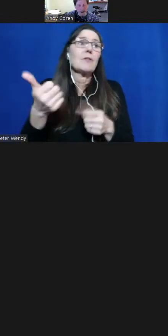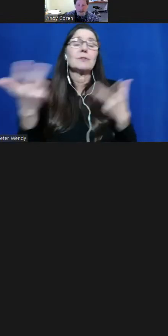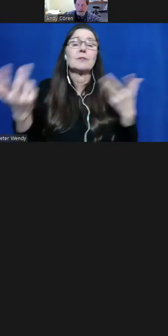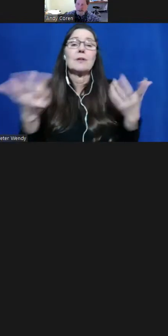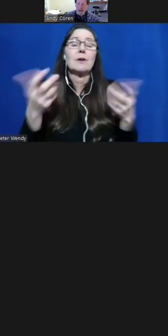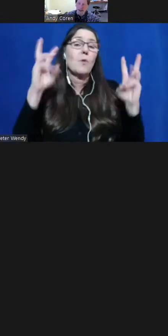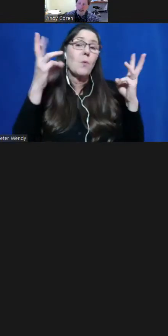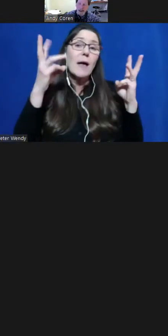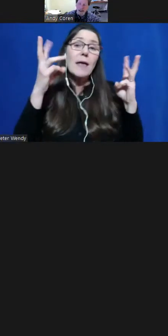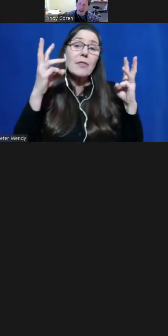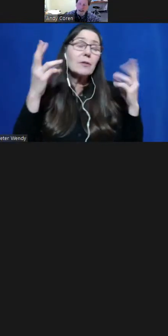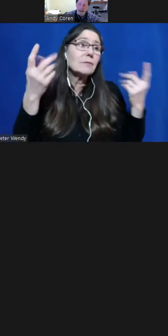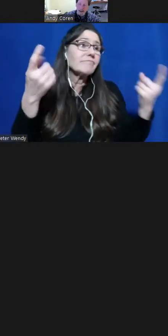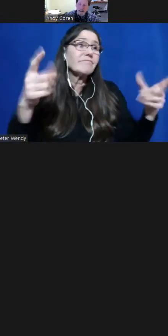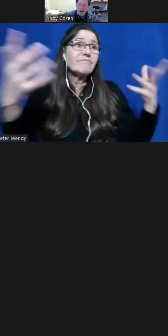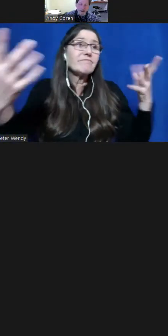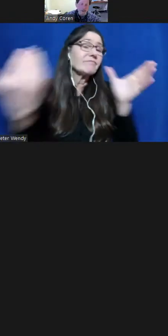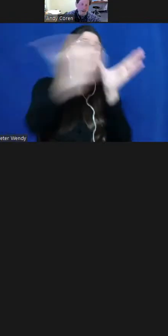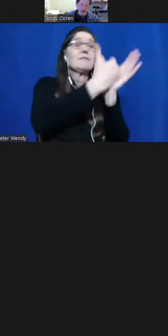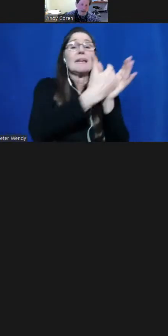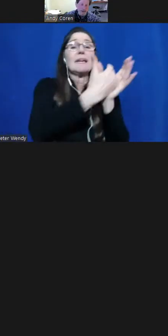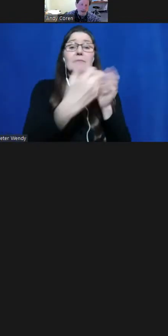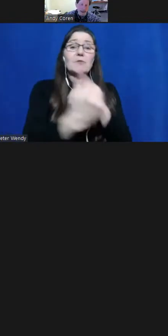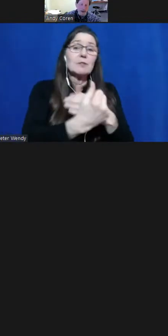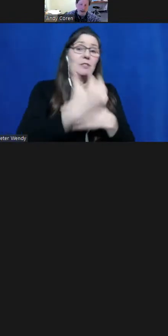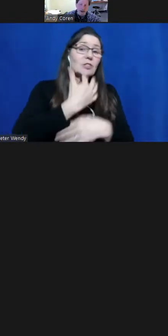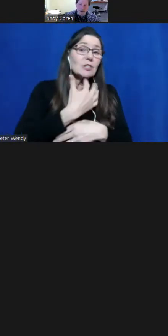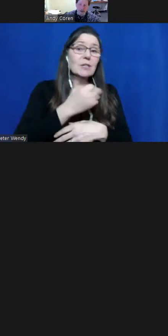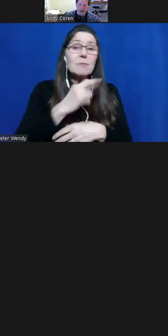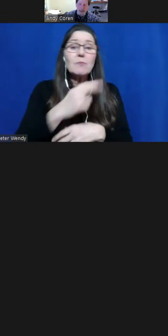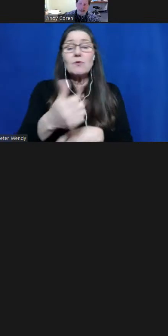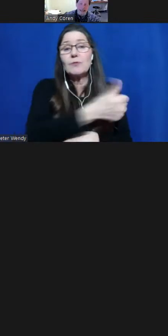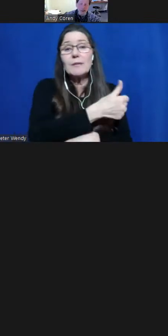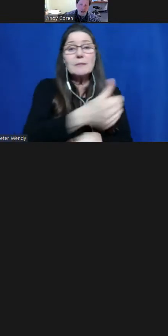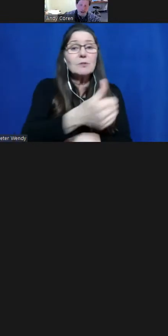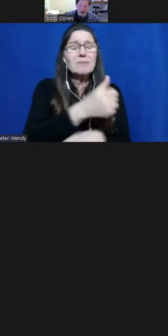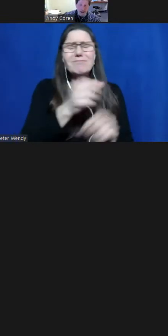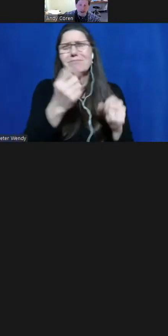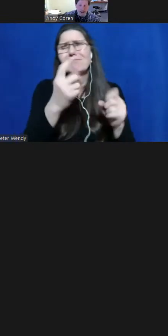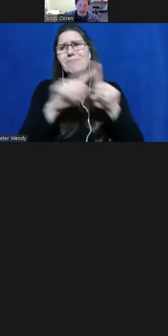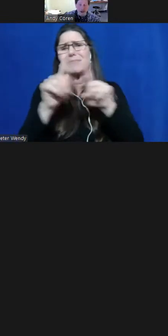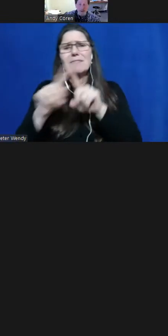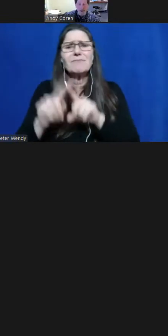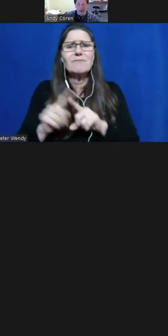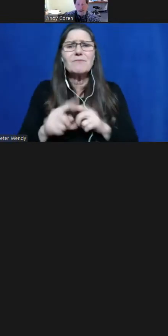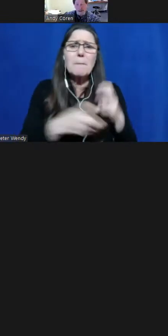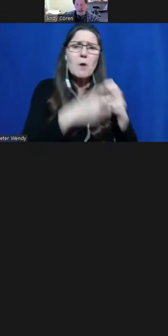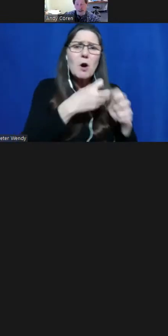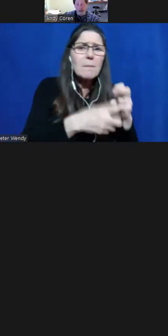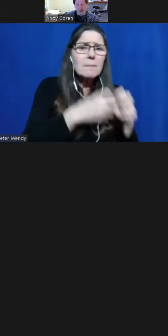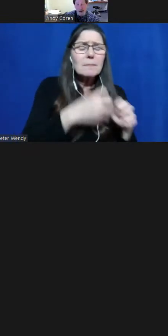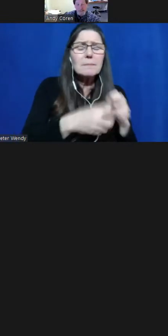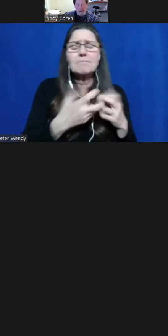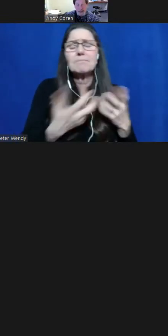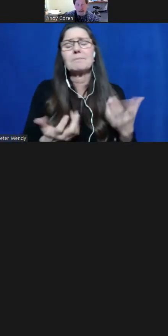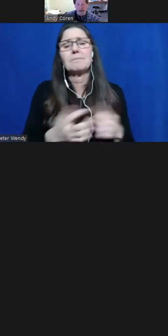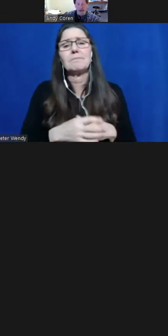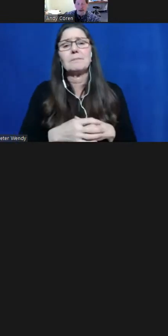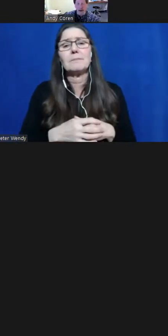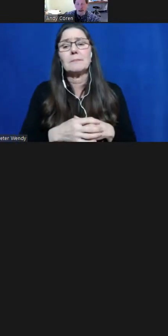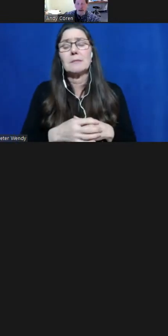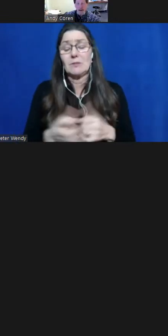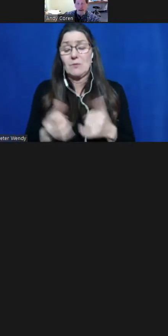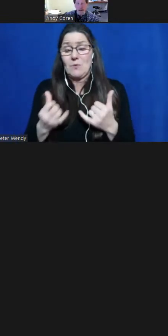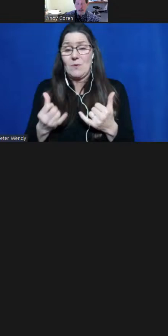weather events and problems with transportation and so on and so forth. So we're still in a stage where these rapid